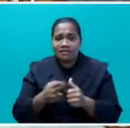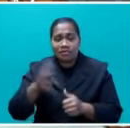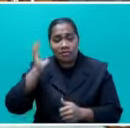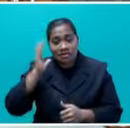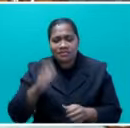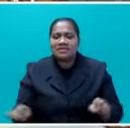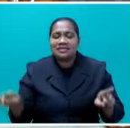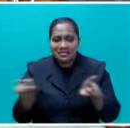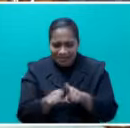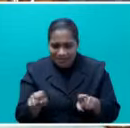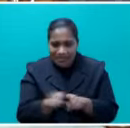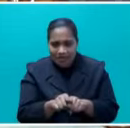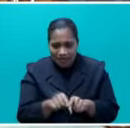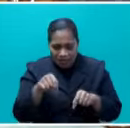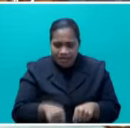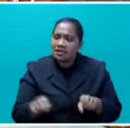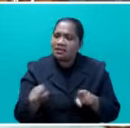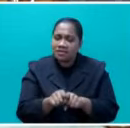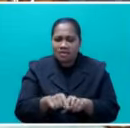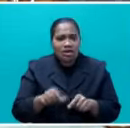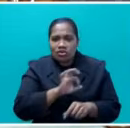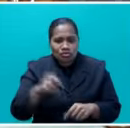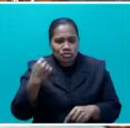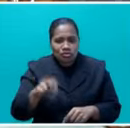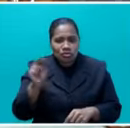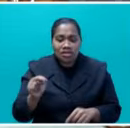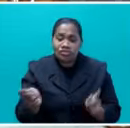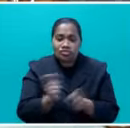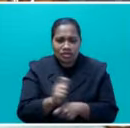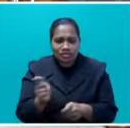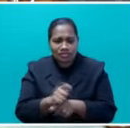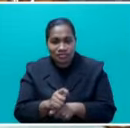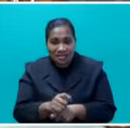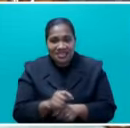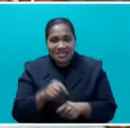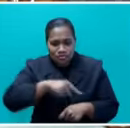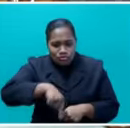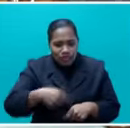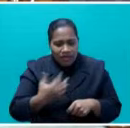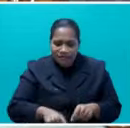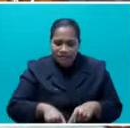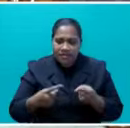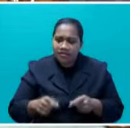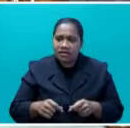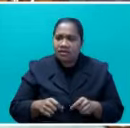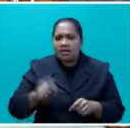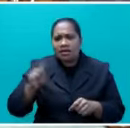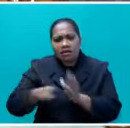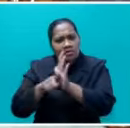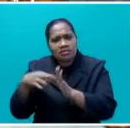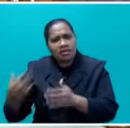frequency anywhere in Fiji. There's no need to change stations while traveling across the islands, and listeners will continue to receive the same quality signal for the whole